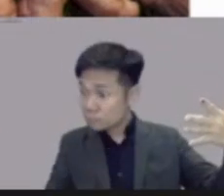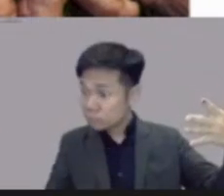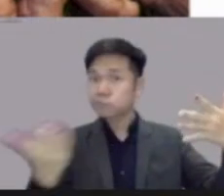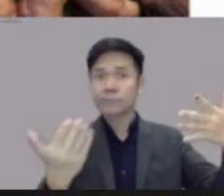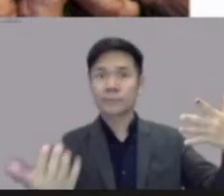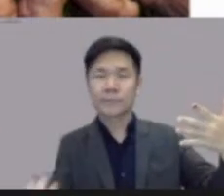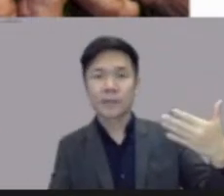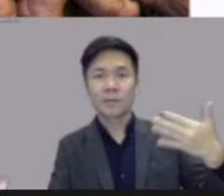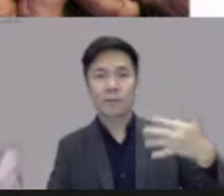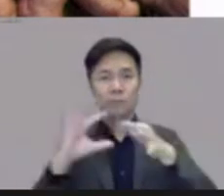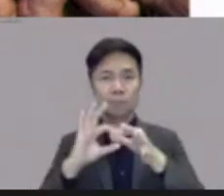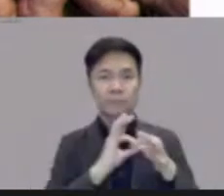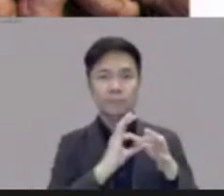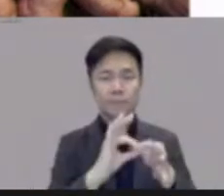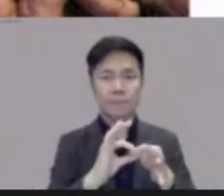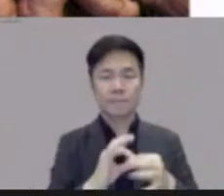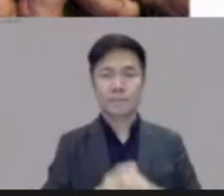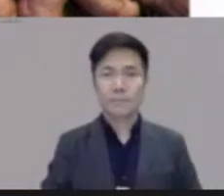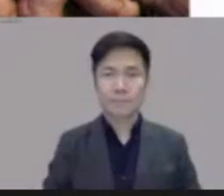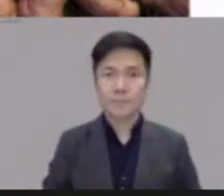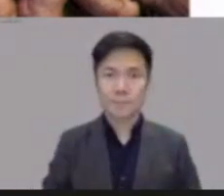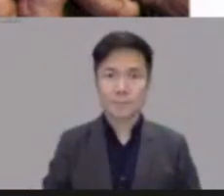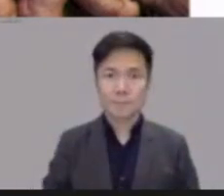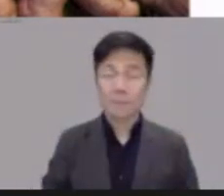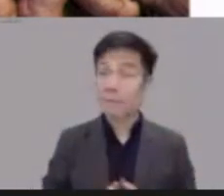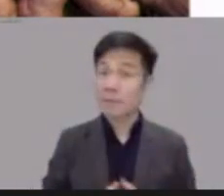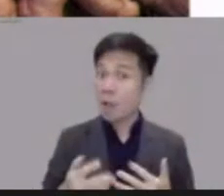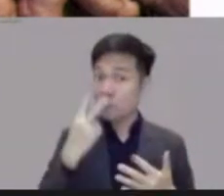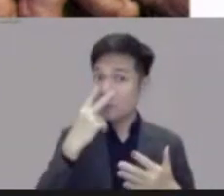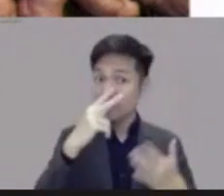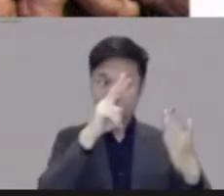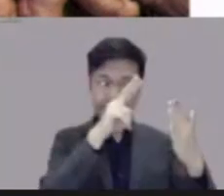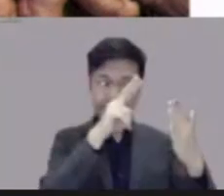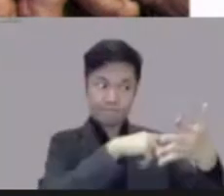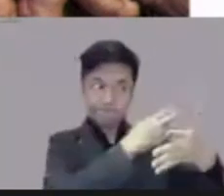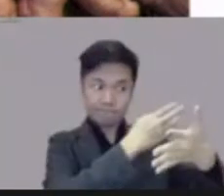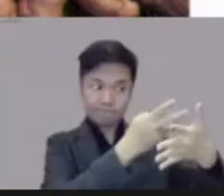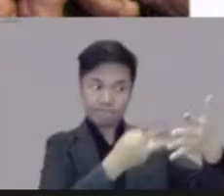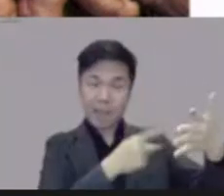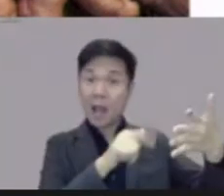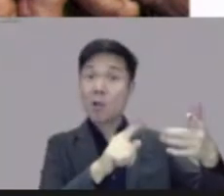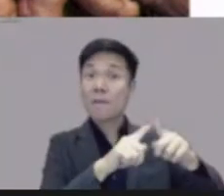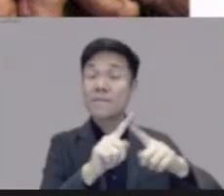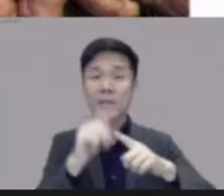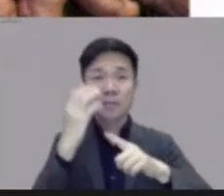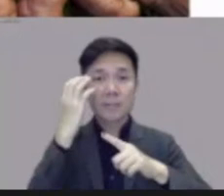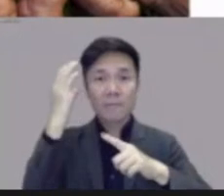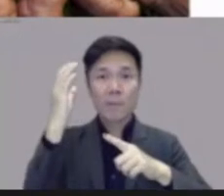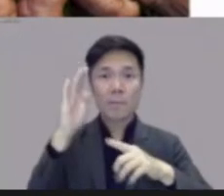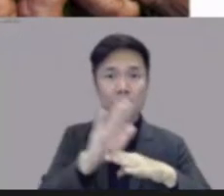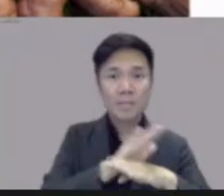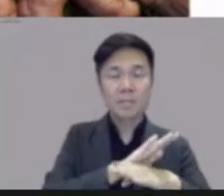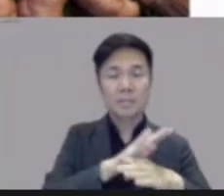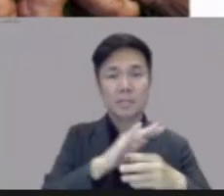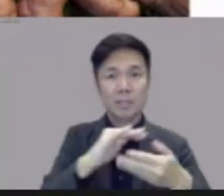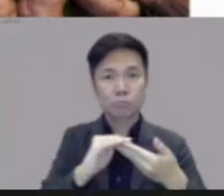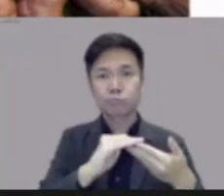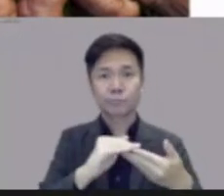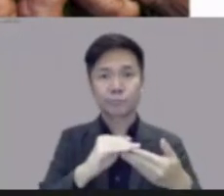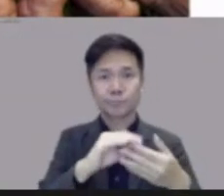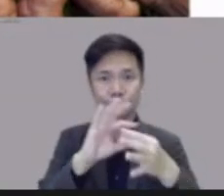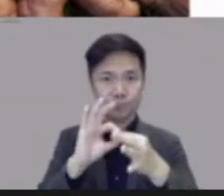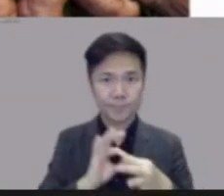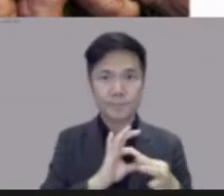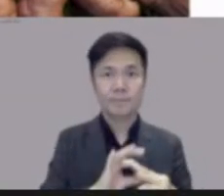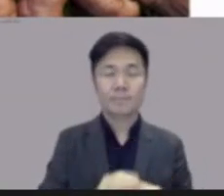based on effective International environmental governance and multilateral processes we suggest a focus on